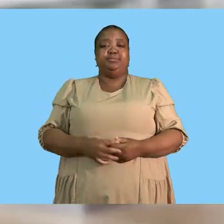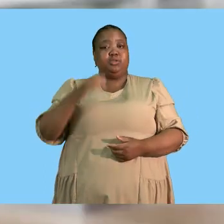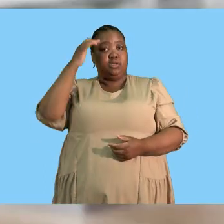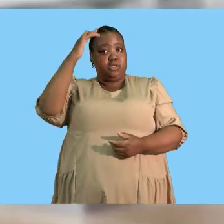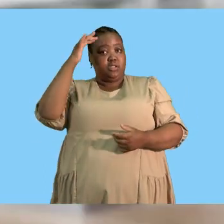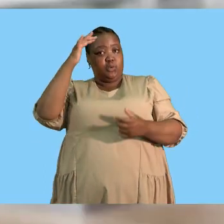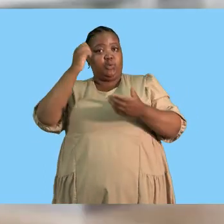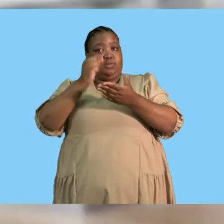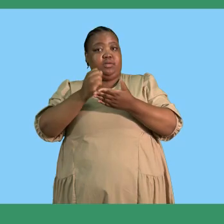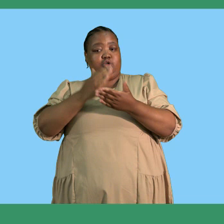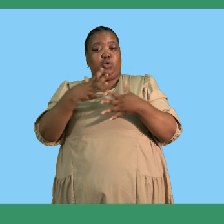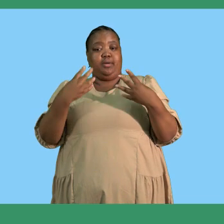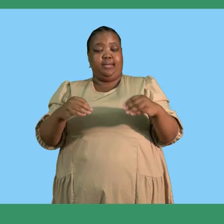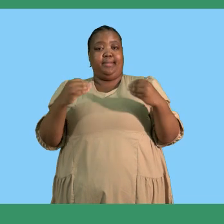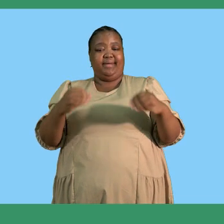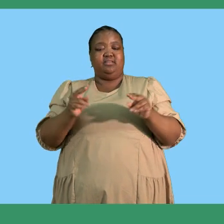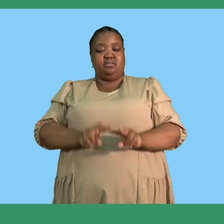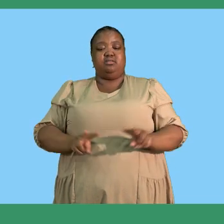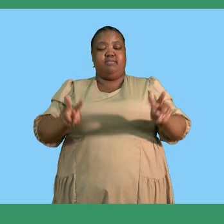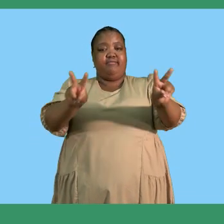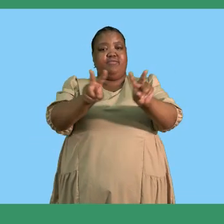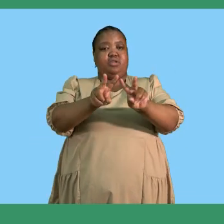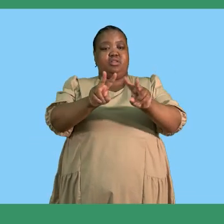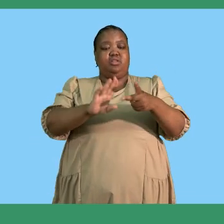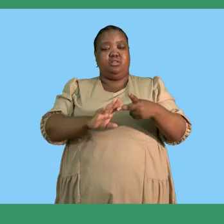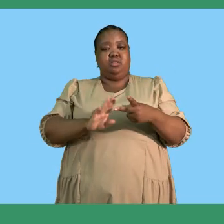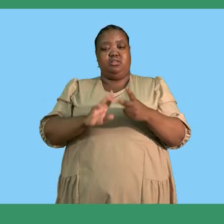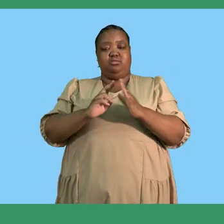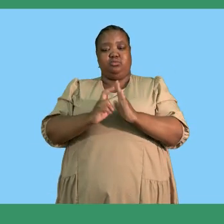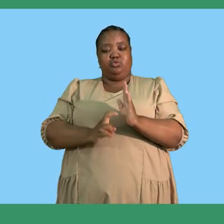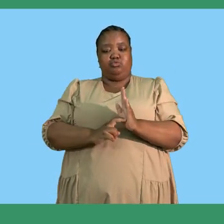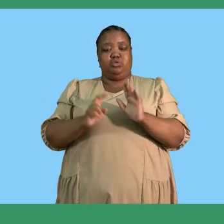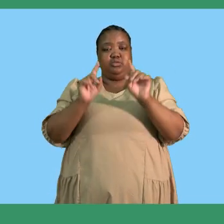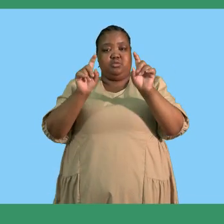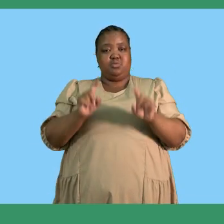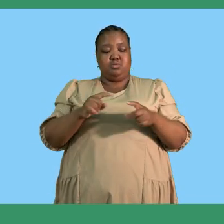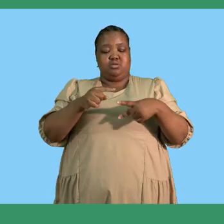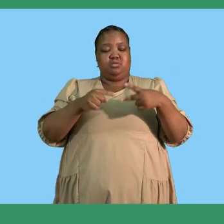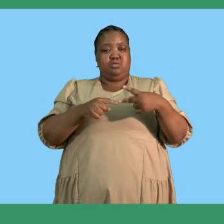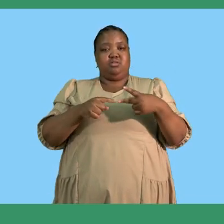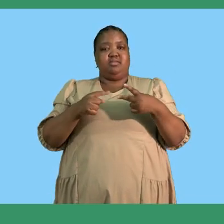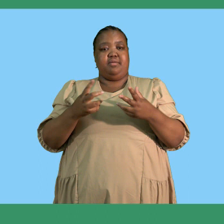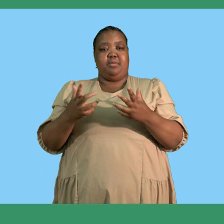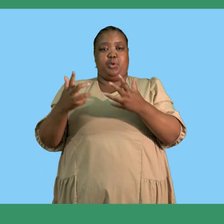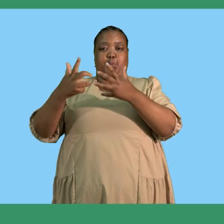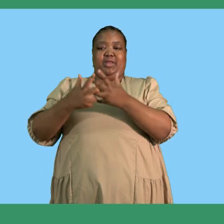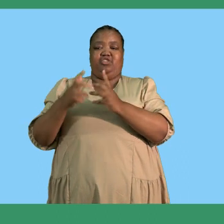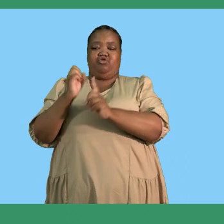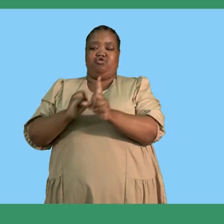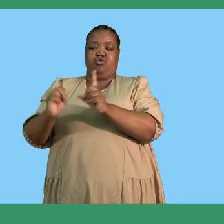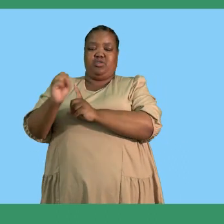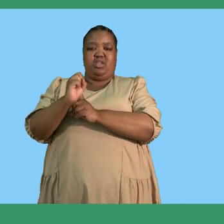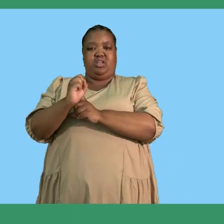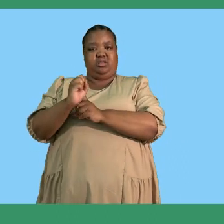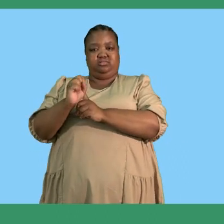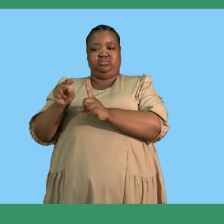there that the theory ensures that the business values and ethical principles are in line